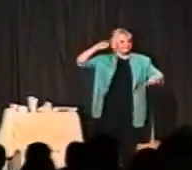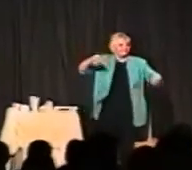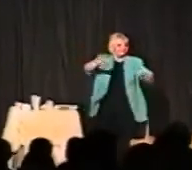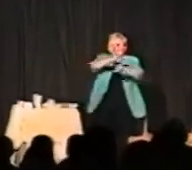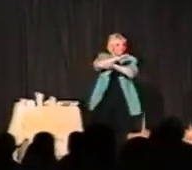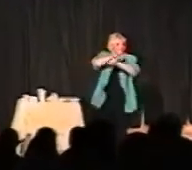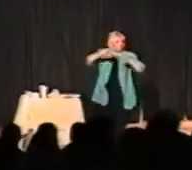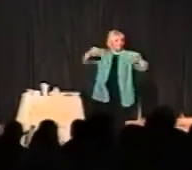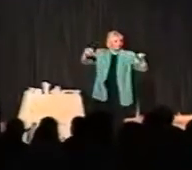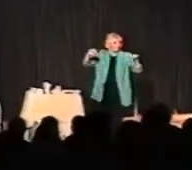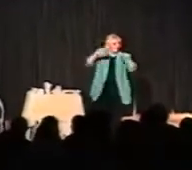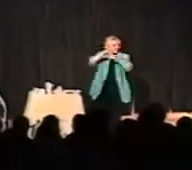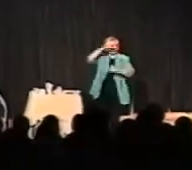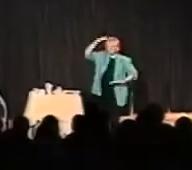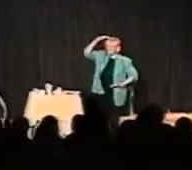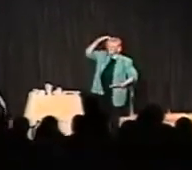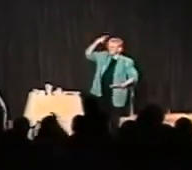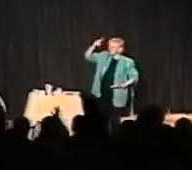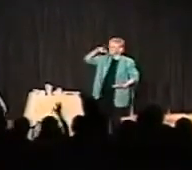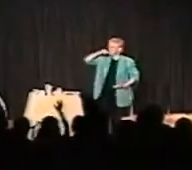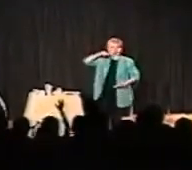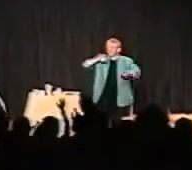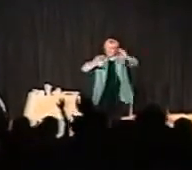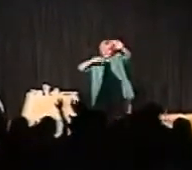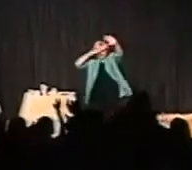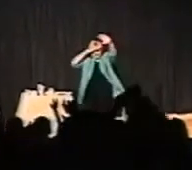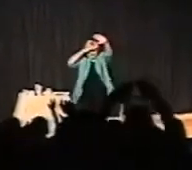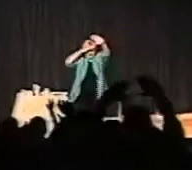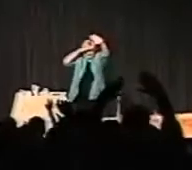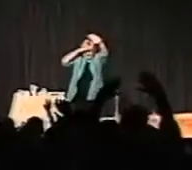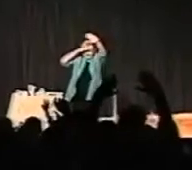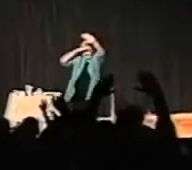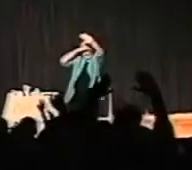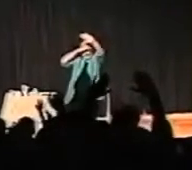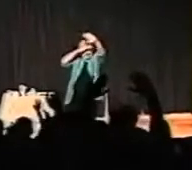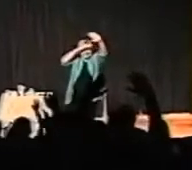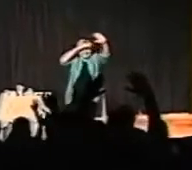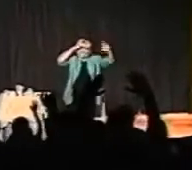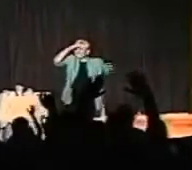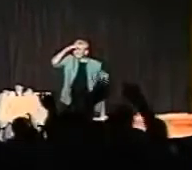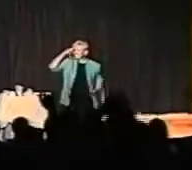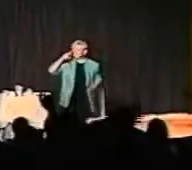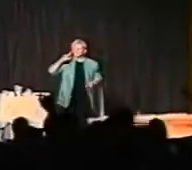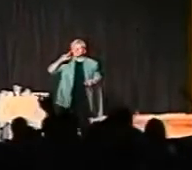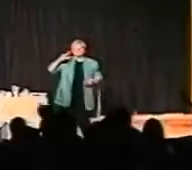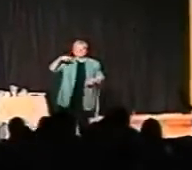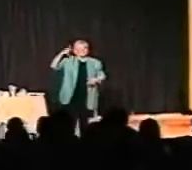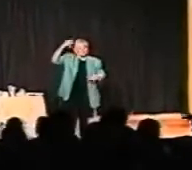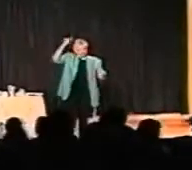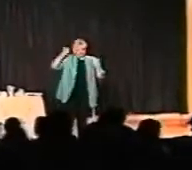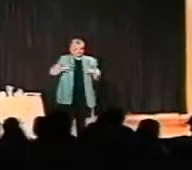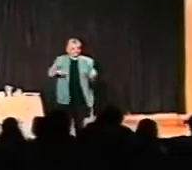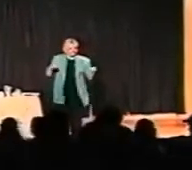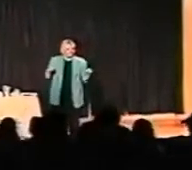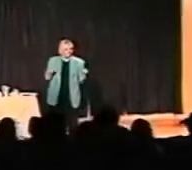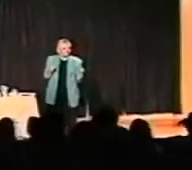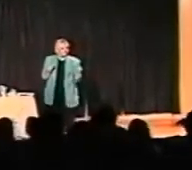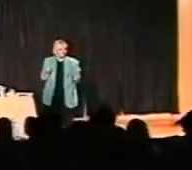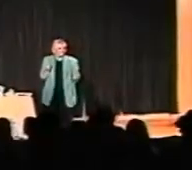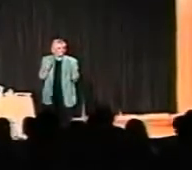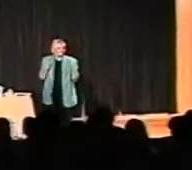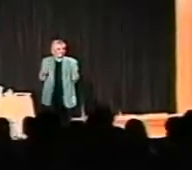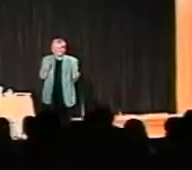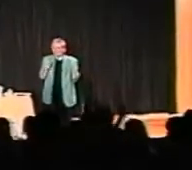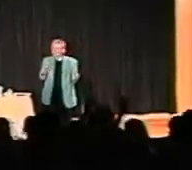And category number two, from the waist up and the arms. Uh-huh. Good. Good. And category three, where you